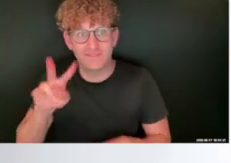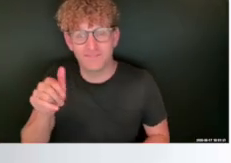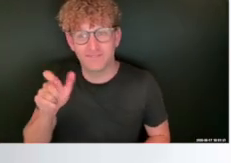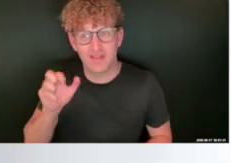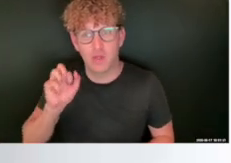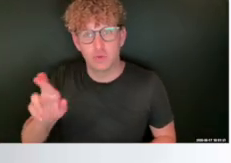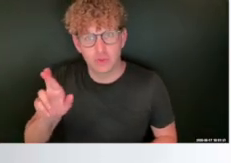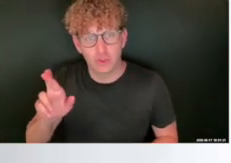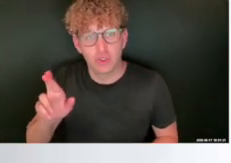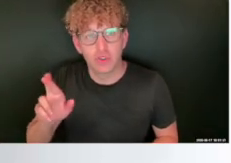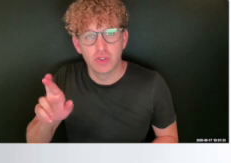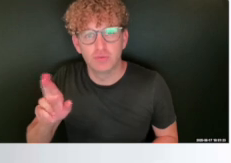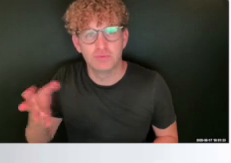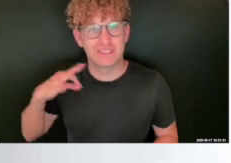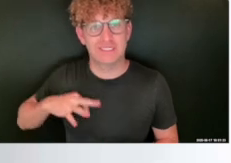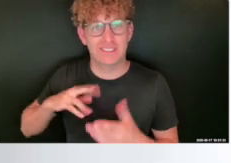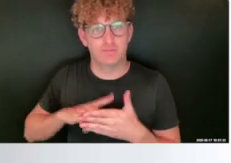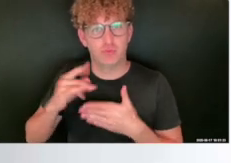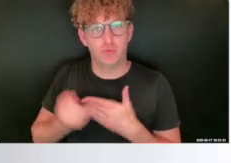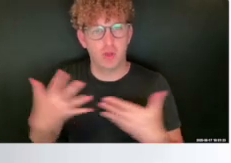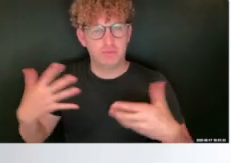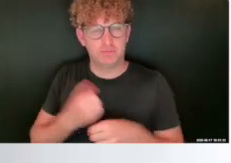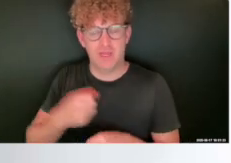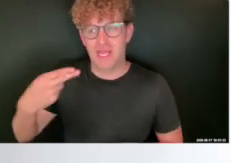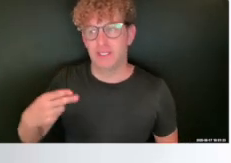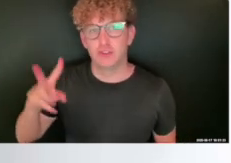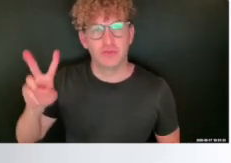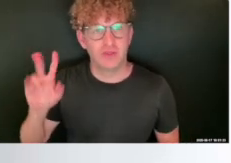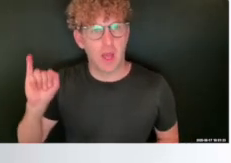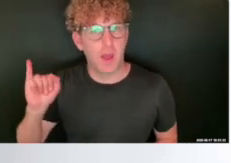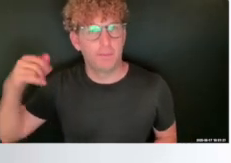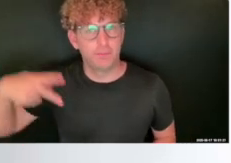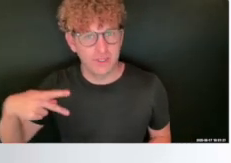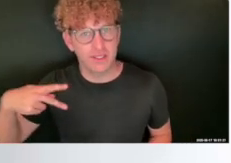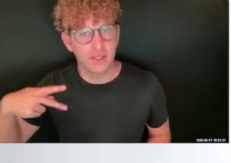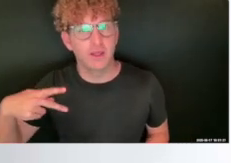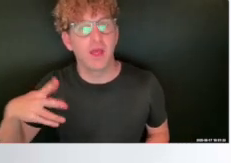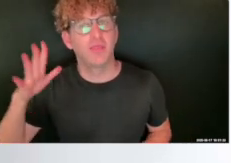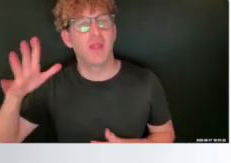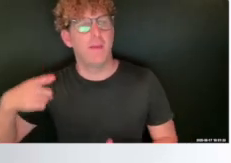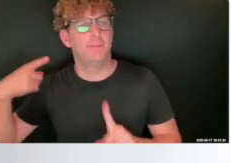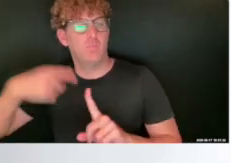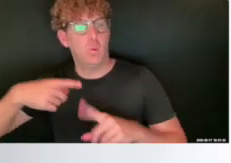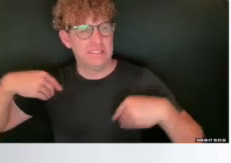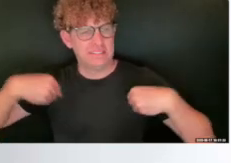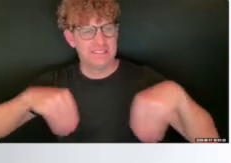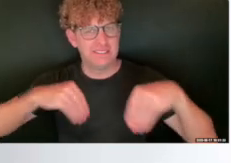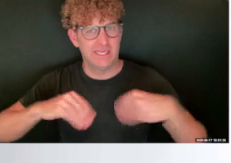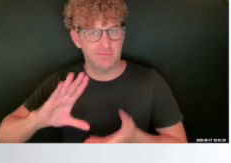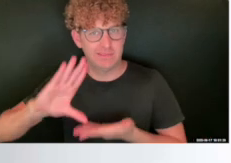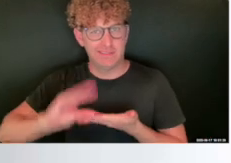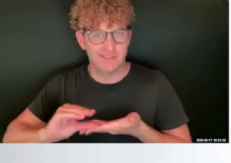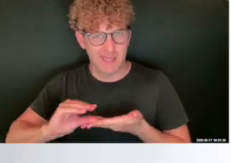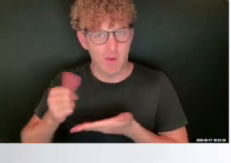the program in the third quarter of 2025 using limited funds that become available from canceled or unredeemed